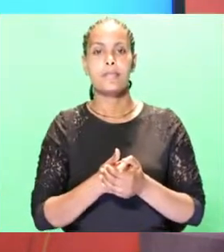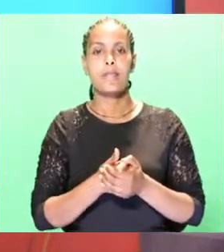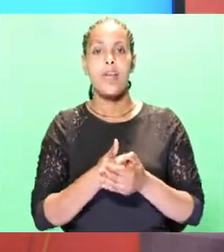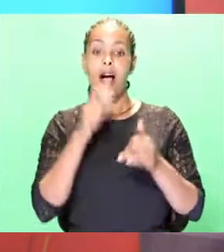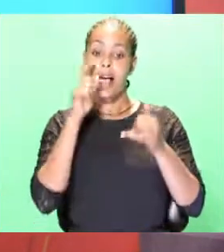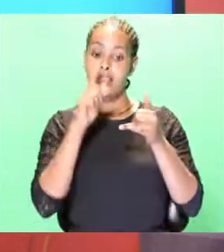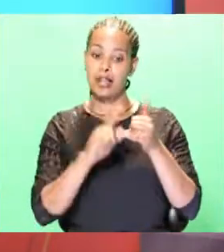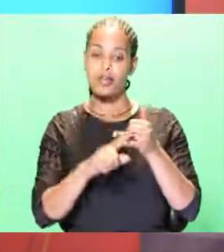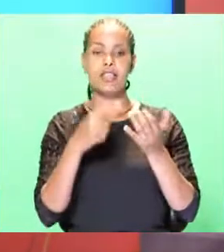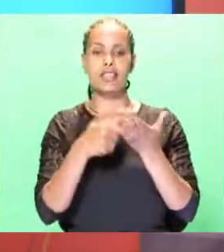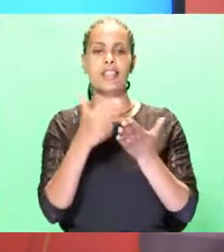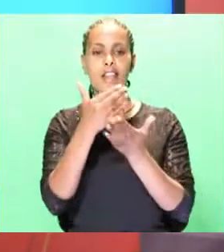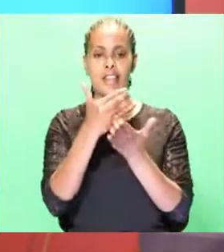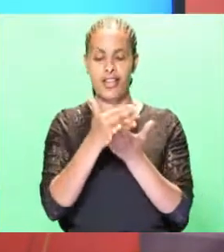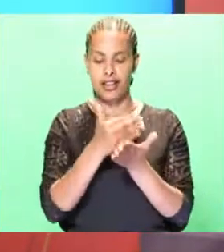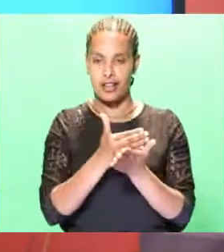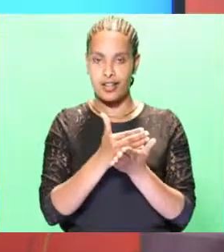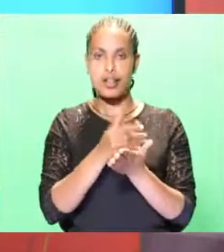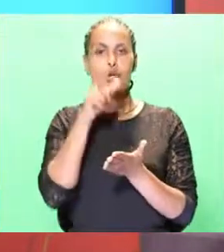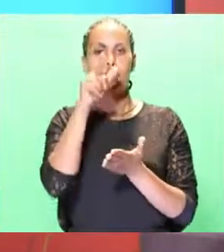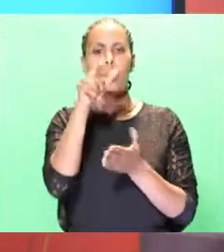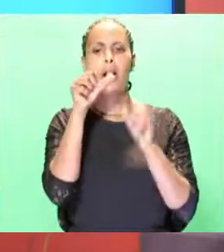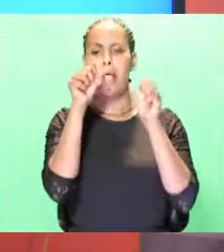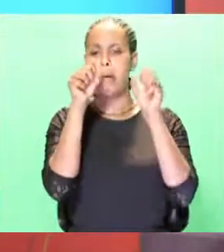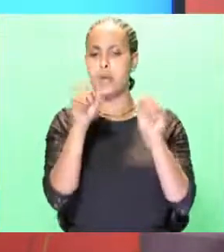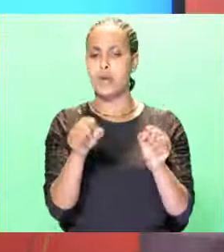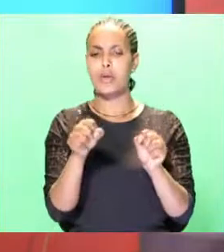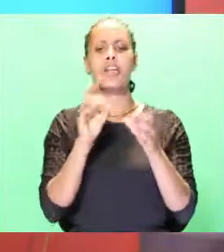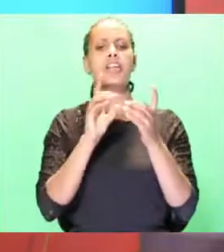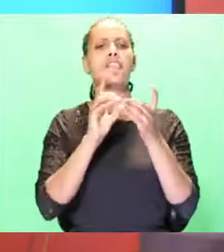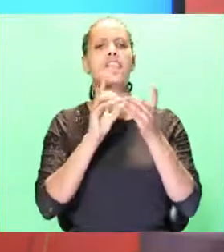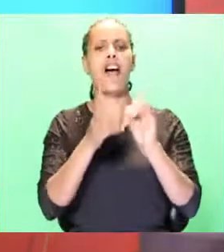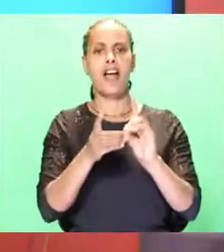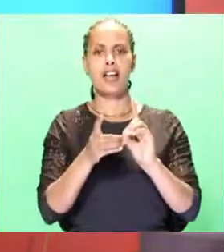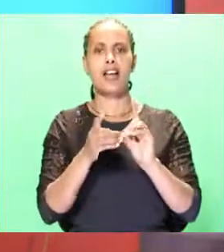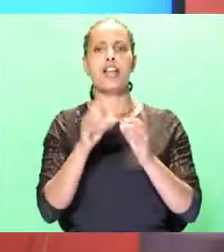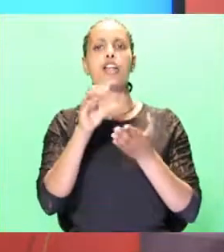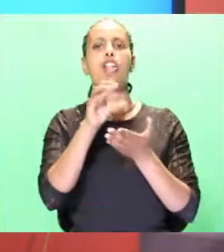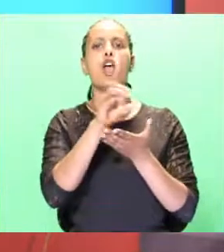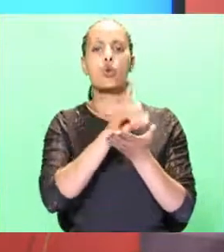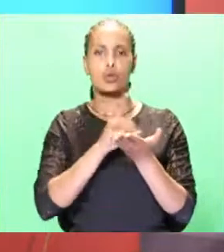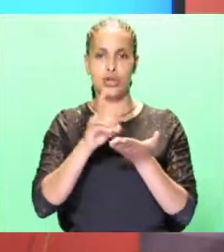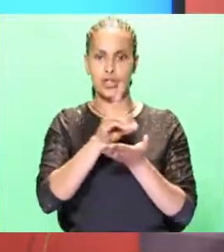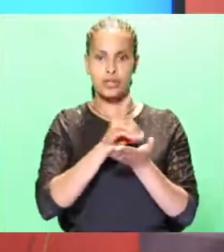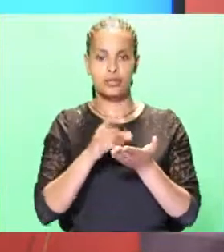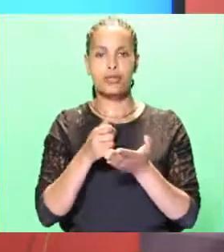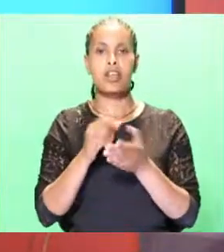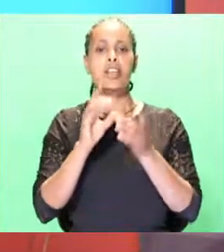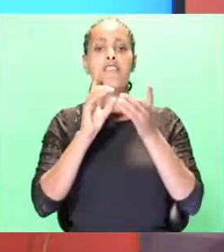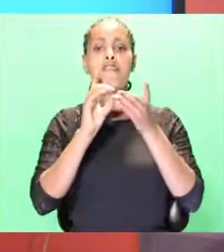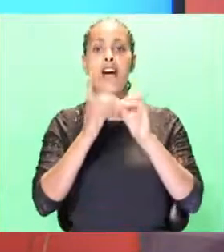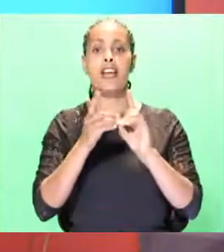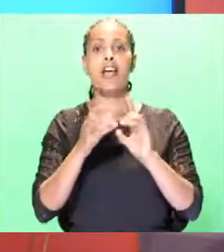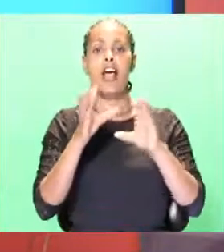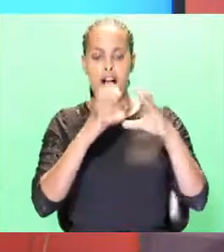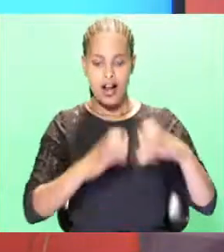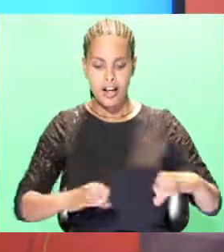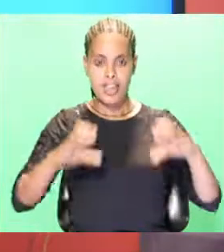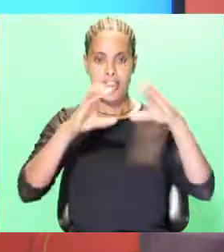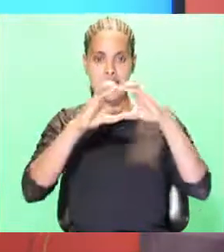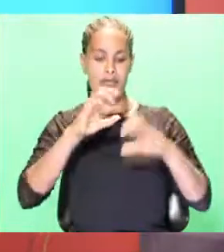At the end of this lesson, you will be able to define dilution, define